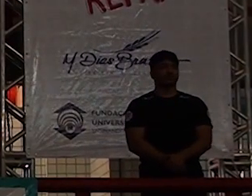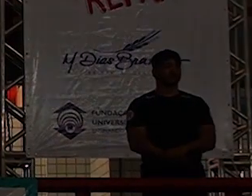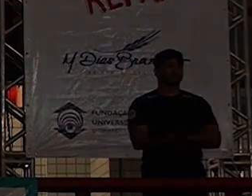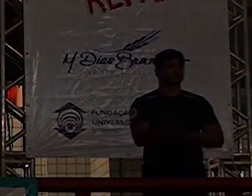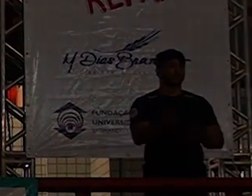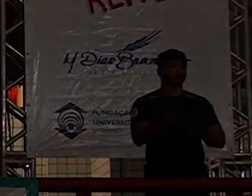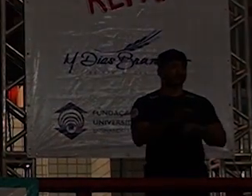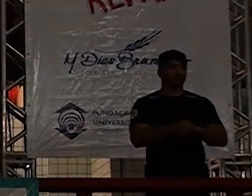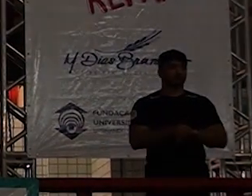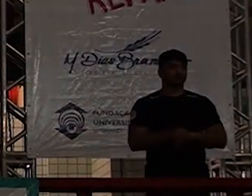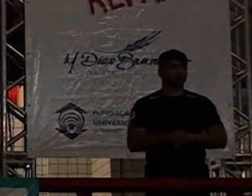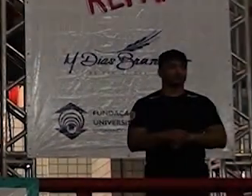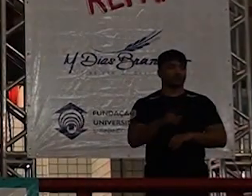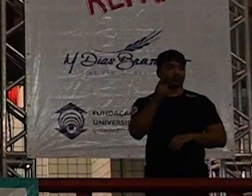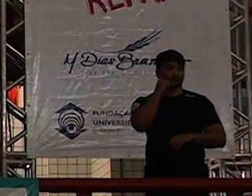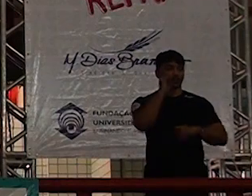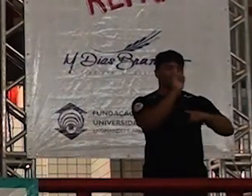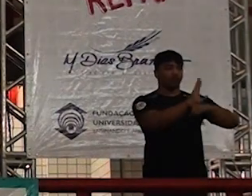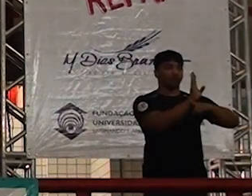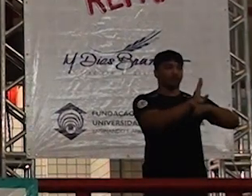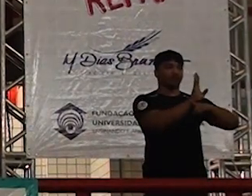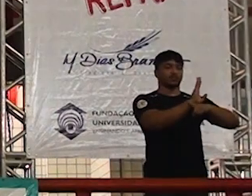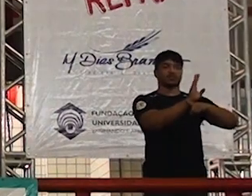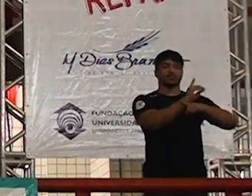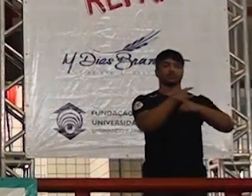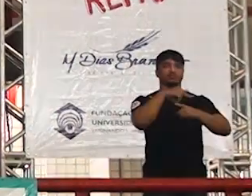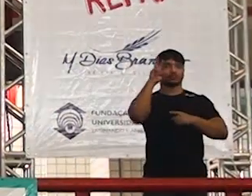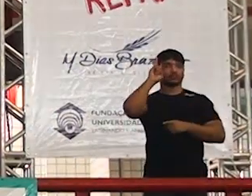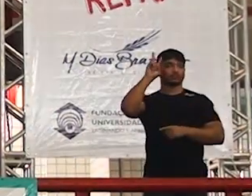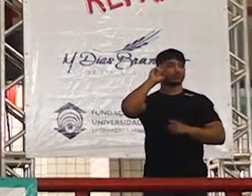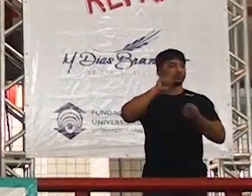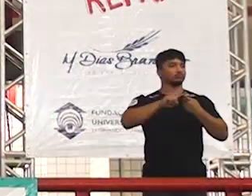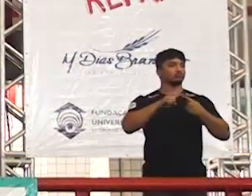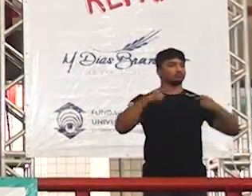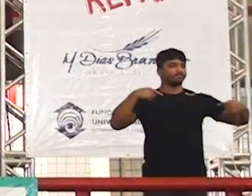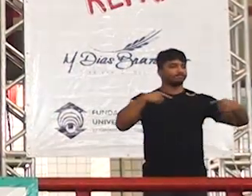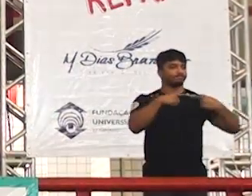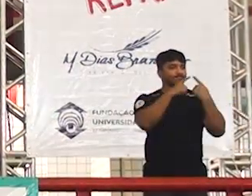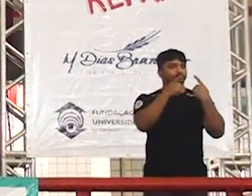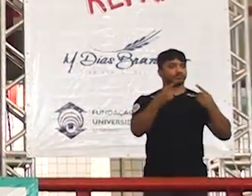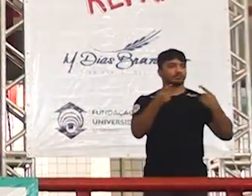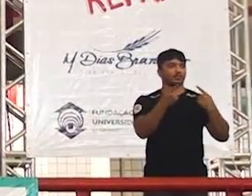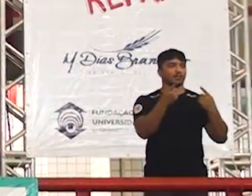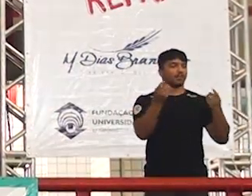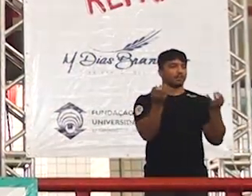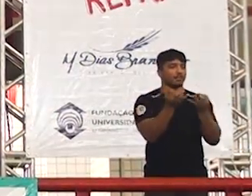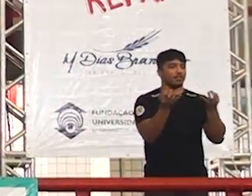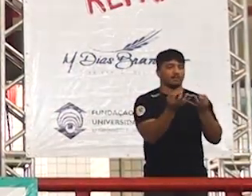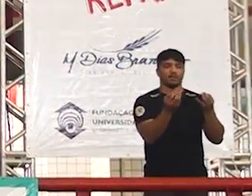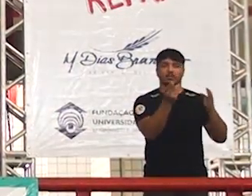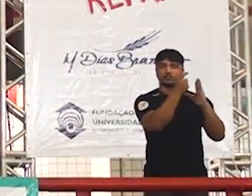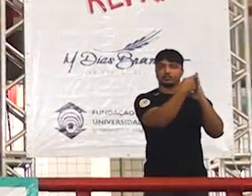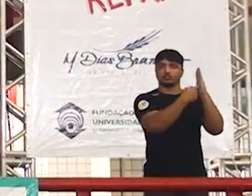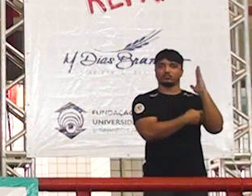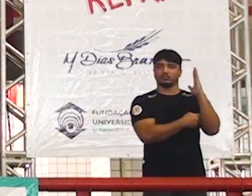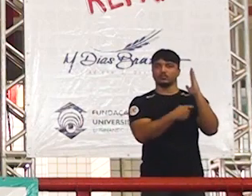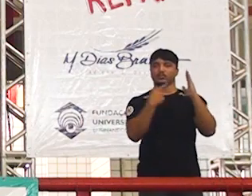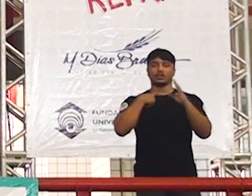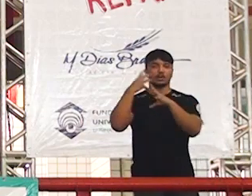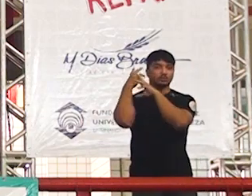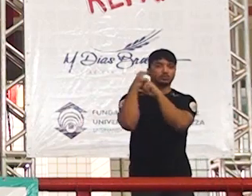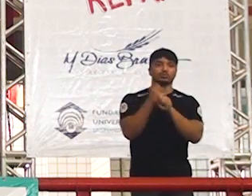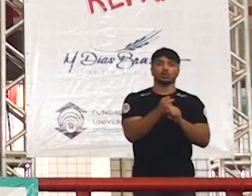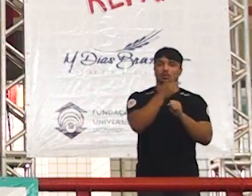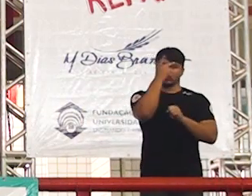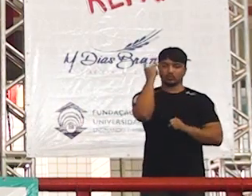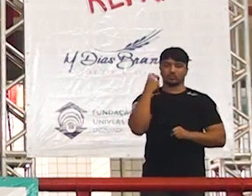Antes de partir, um filme que o aluno também se lembrou que teria um encaixe perfeito na redação. Conta a história de